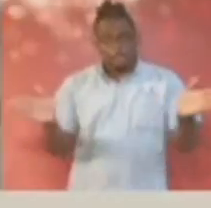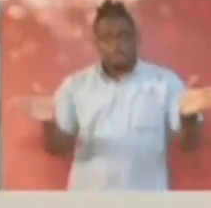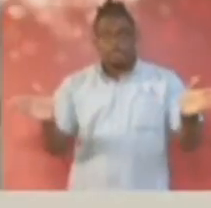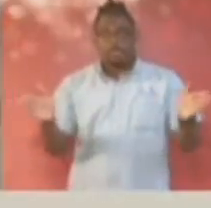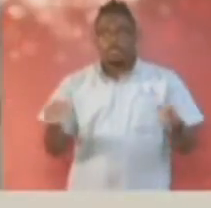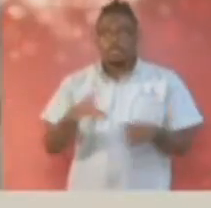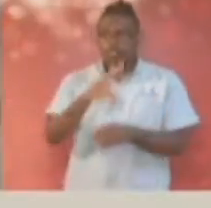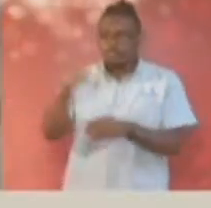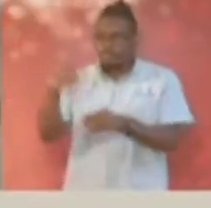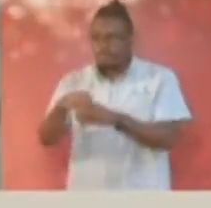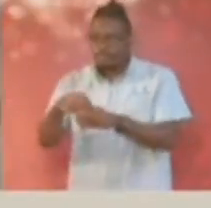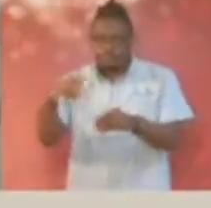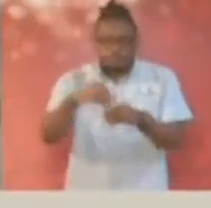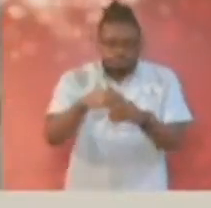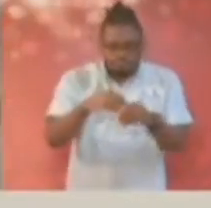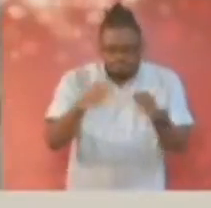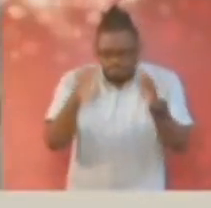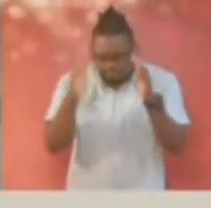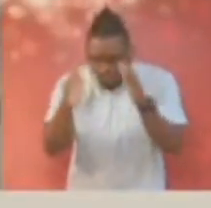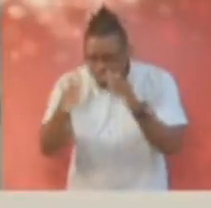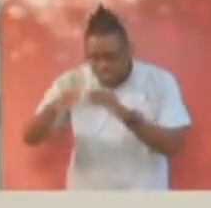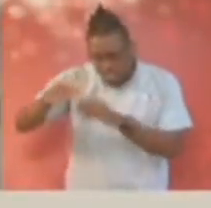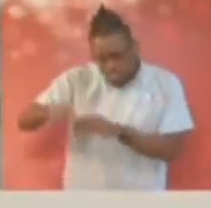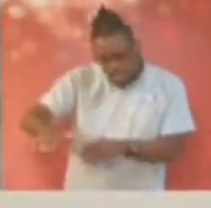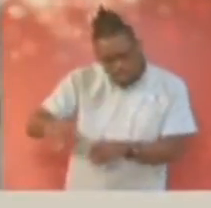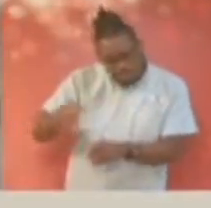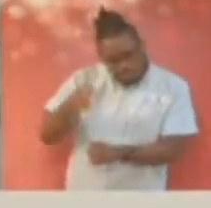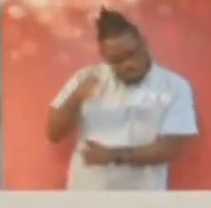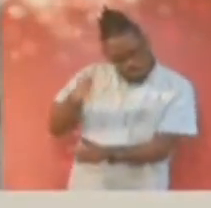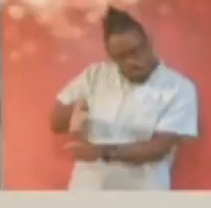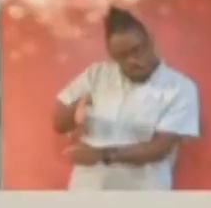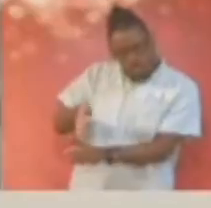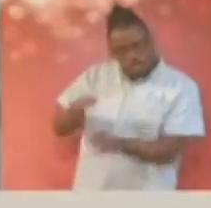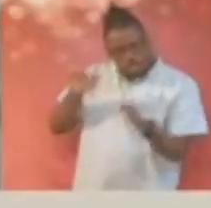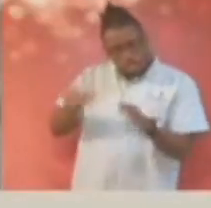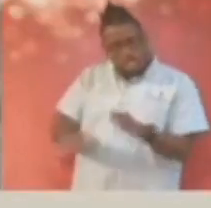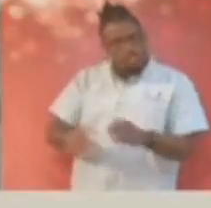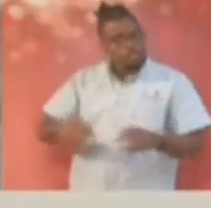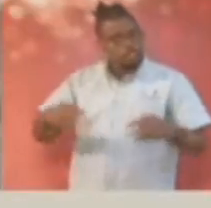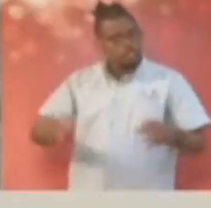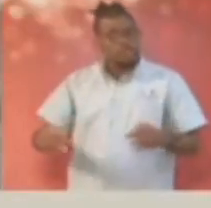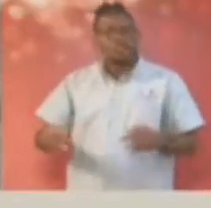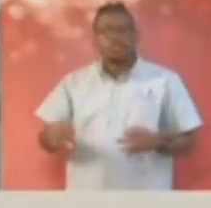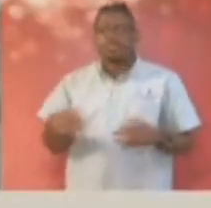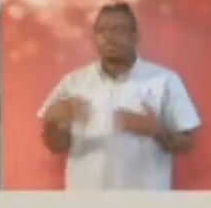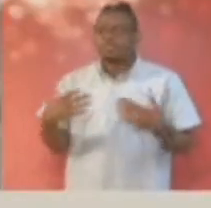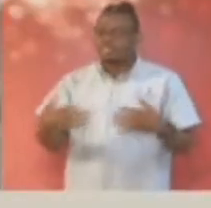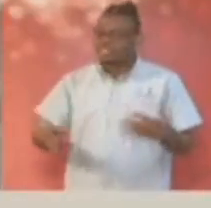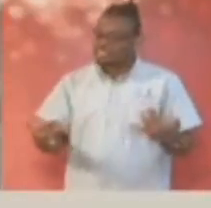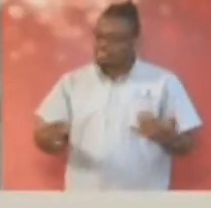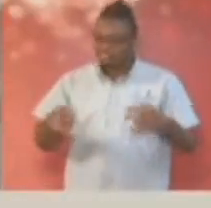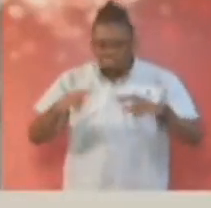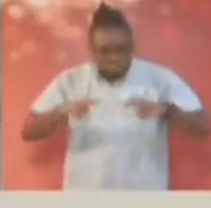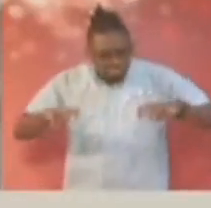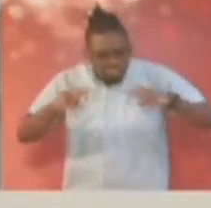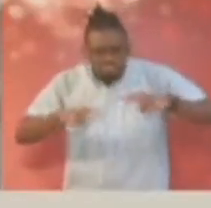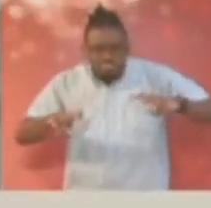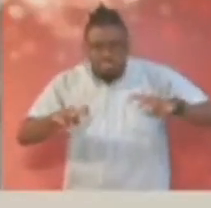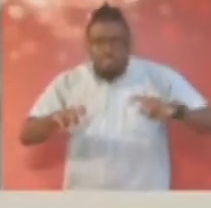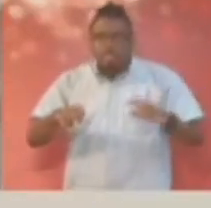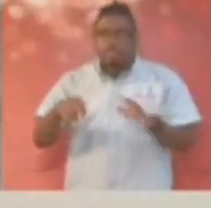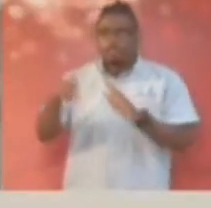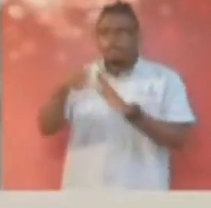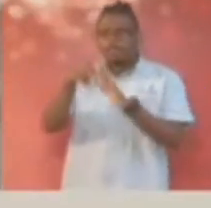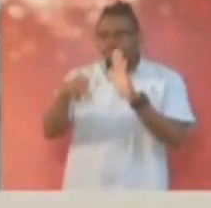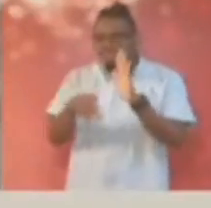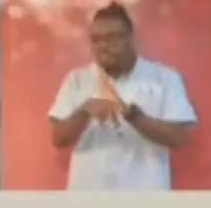address the epidemic. And of course, surveillance, research, and policy and planning, etc. So there is